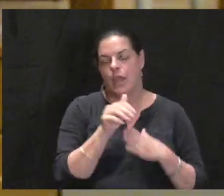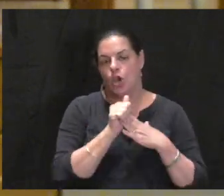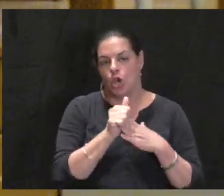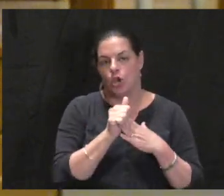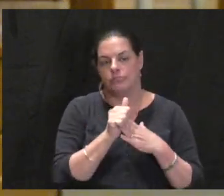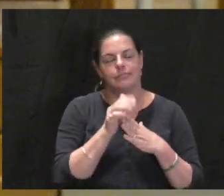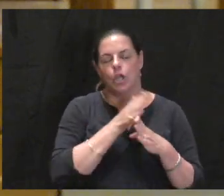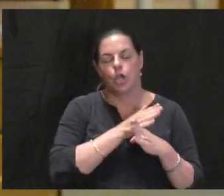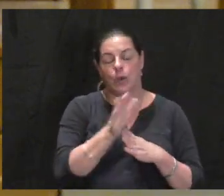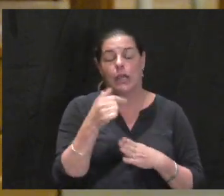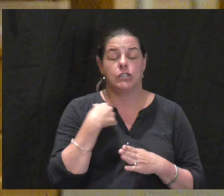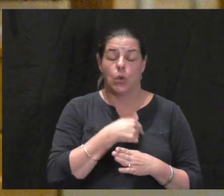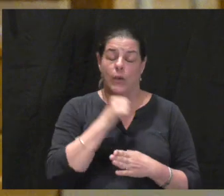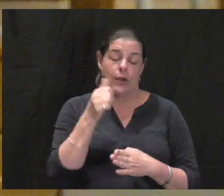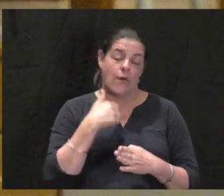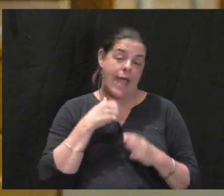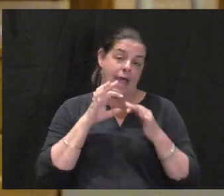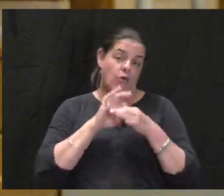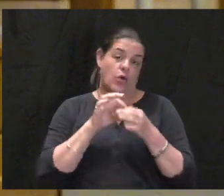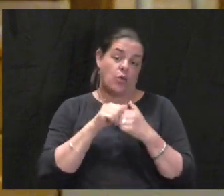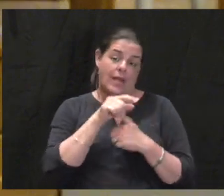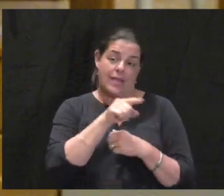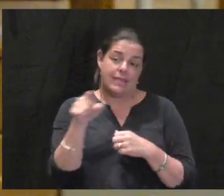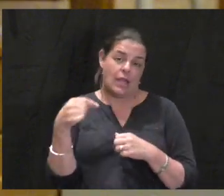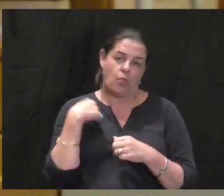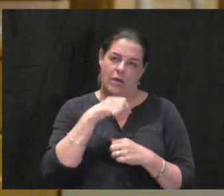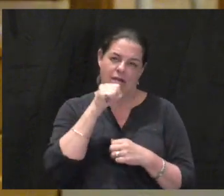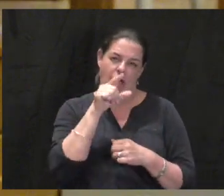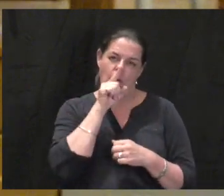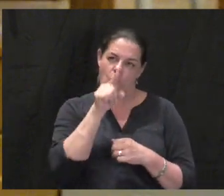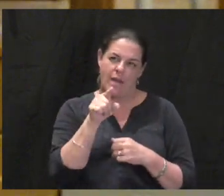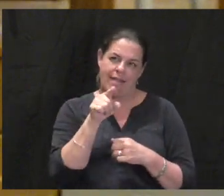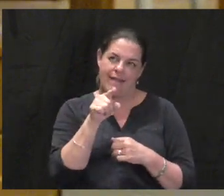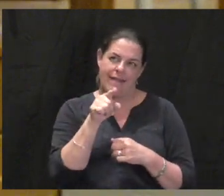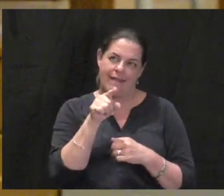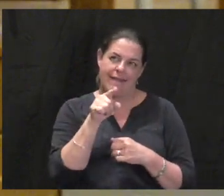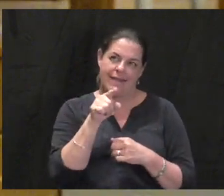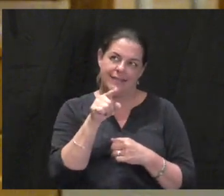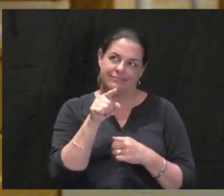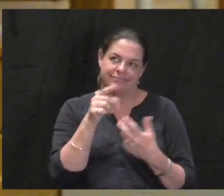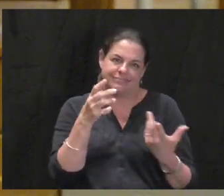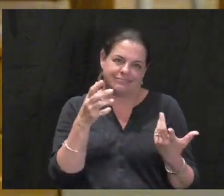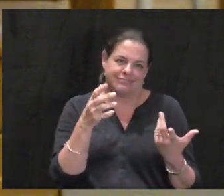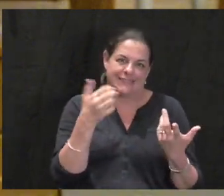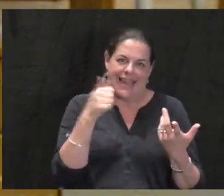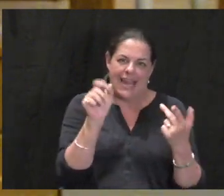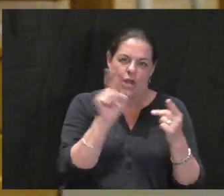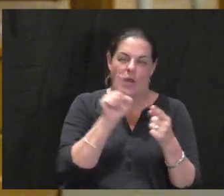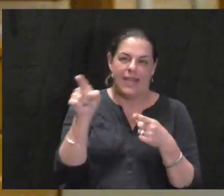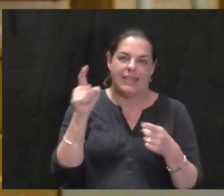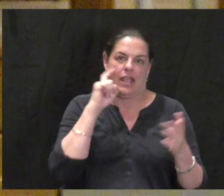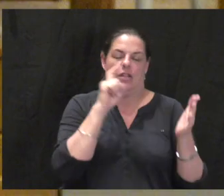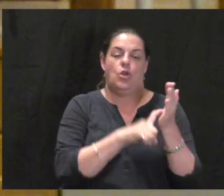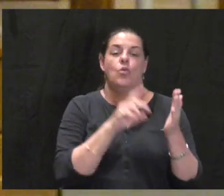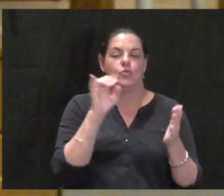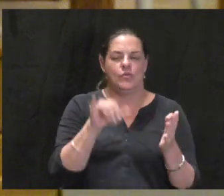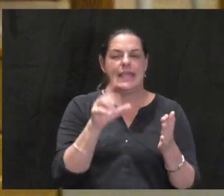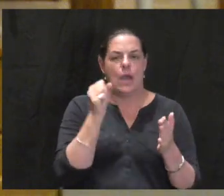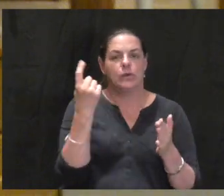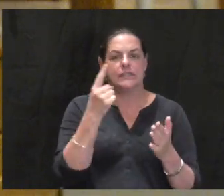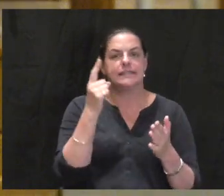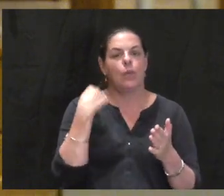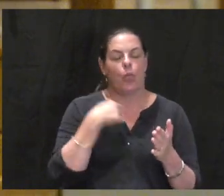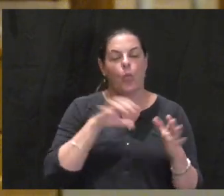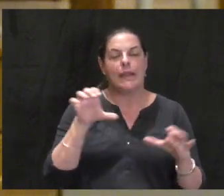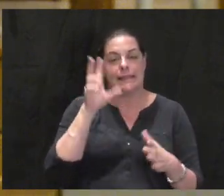did. The other big thing that we did is we rebanded our district-wide recruitment fair, which was quite the task, but I think it